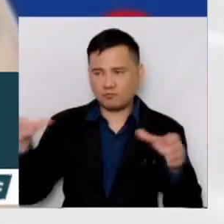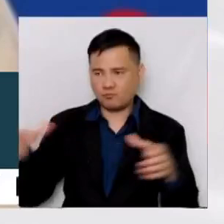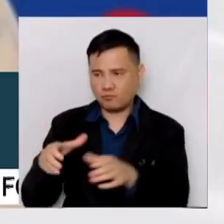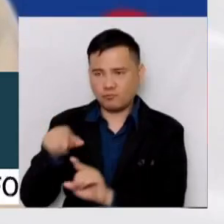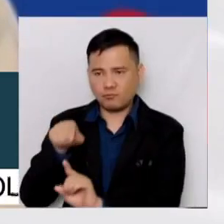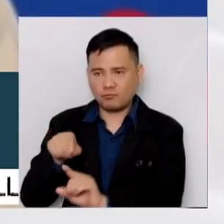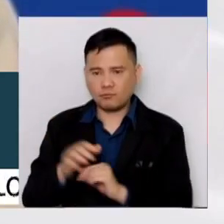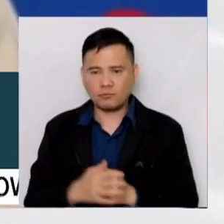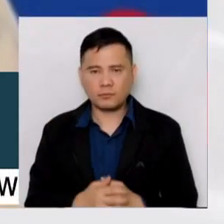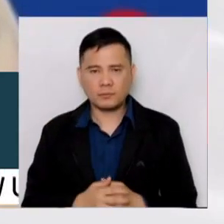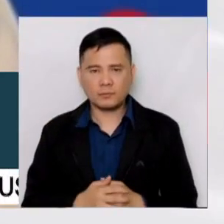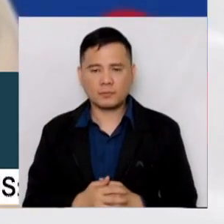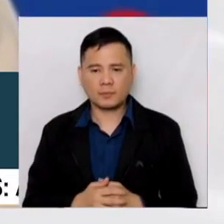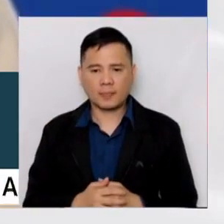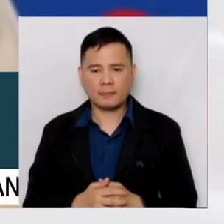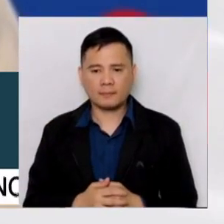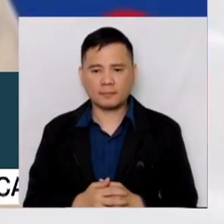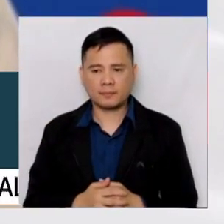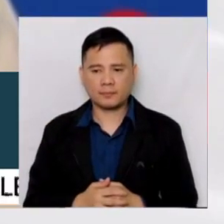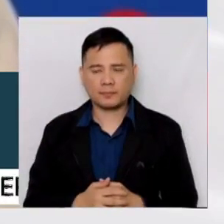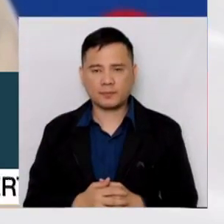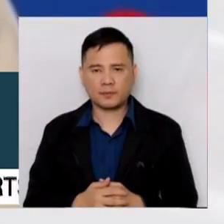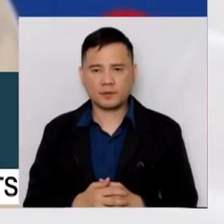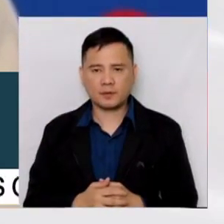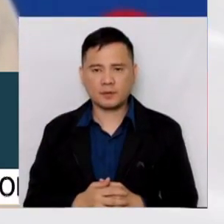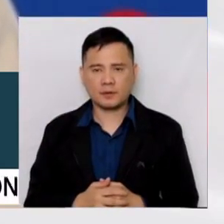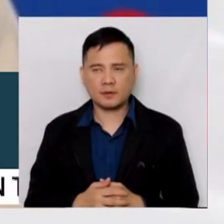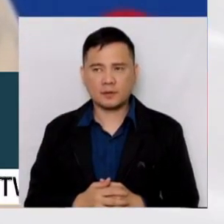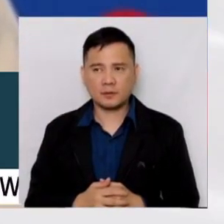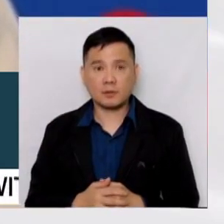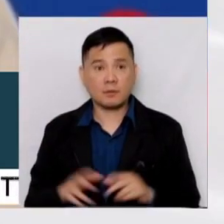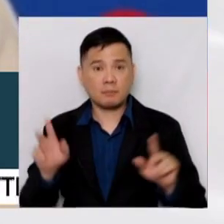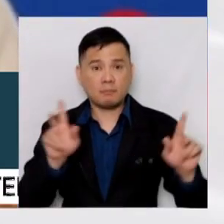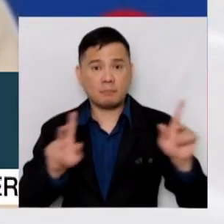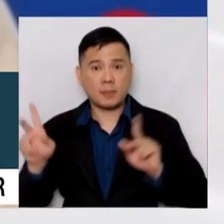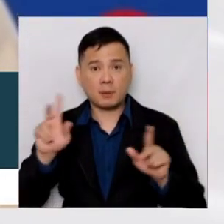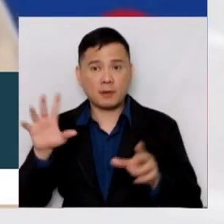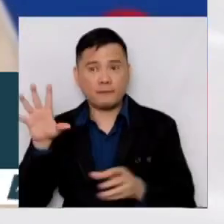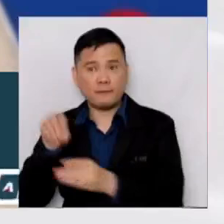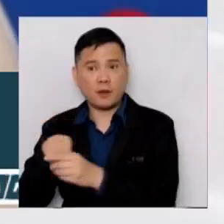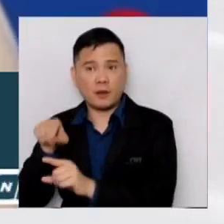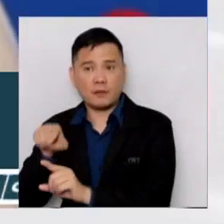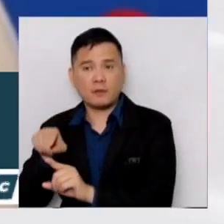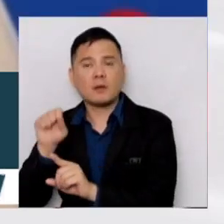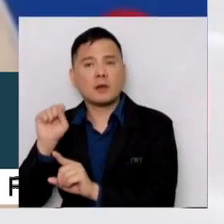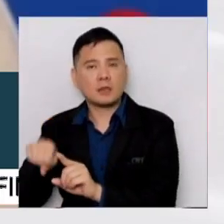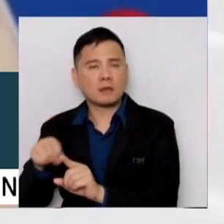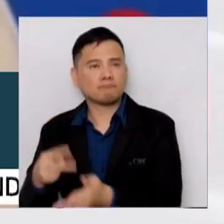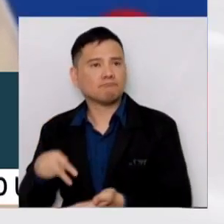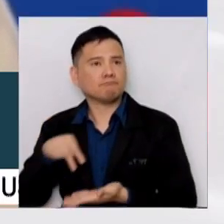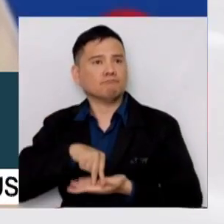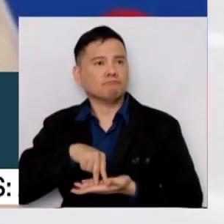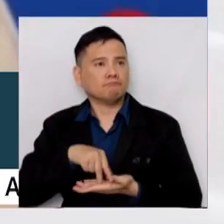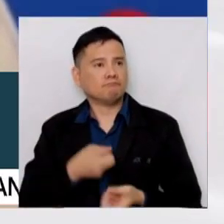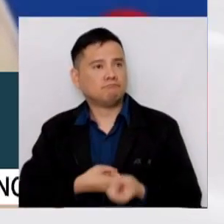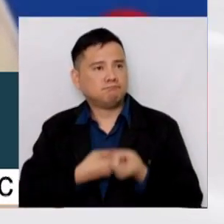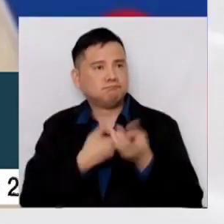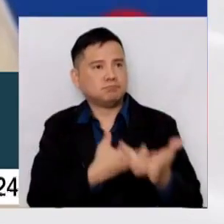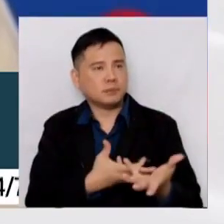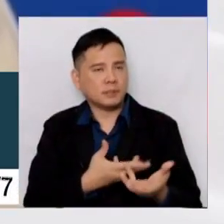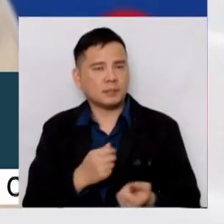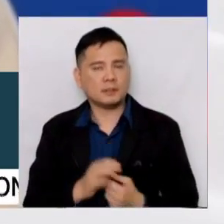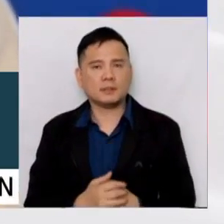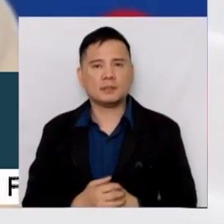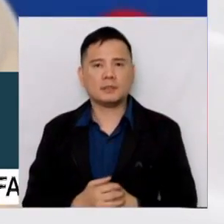In which a situation where the people who are involved can actually voice their concern, and people who they